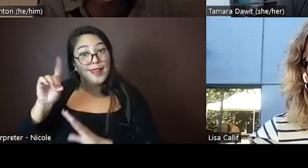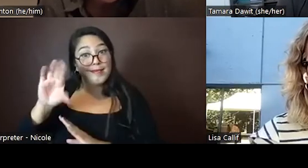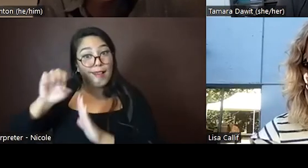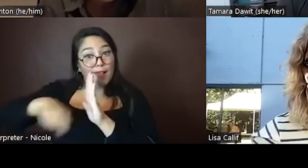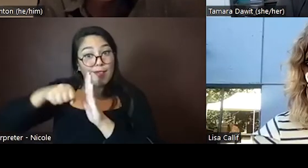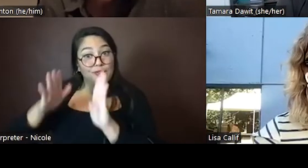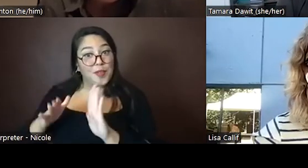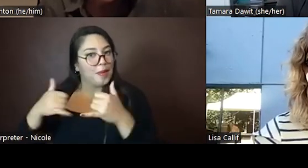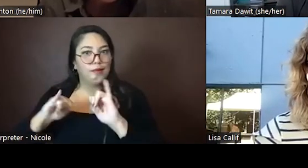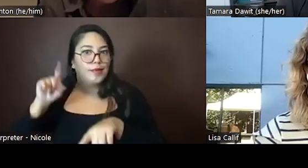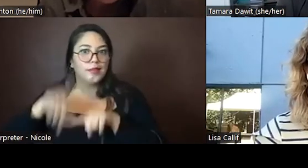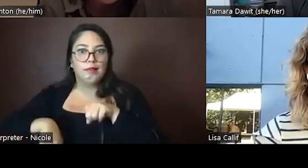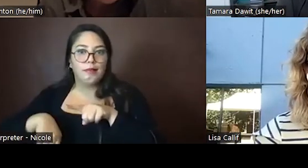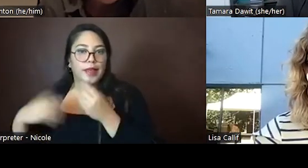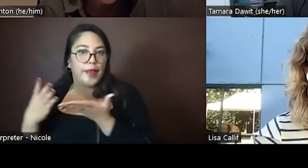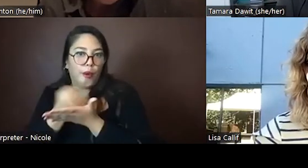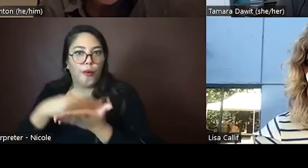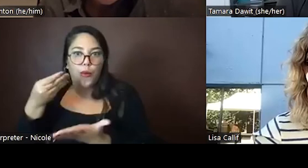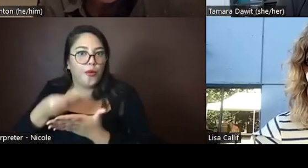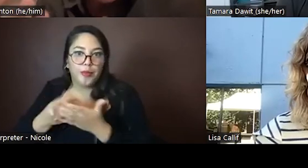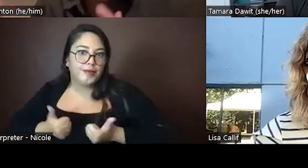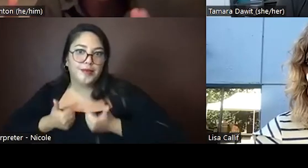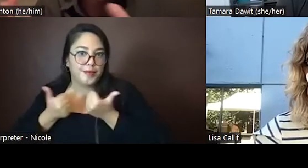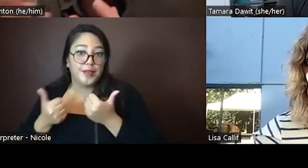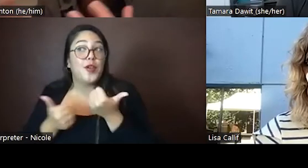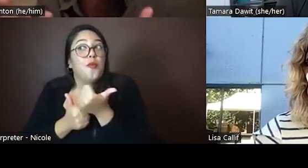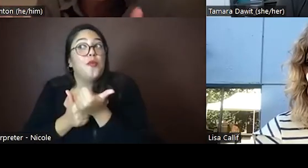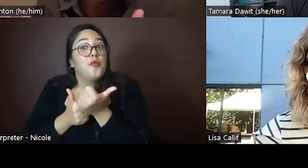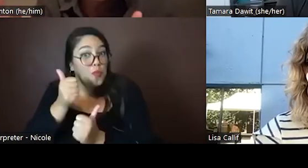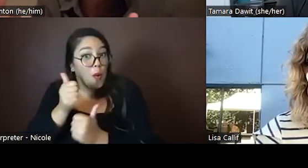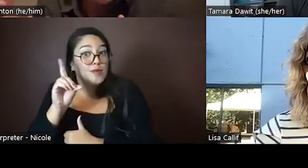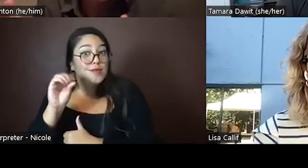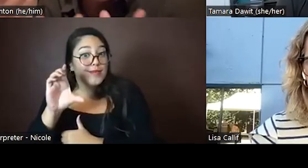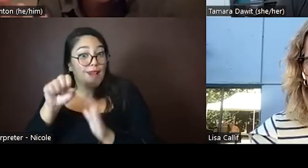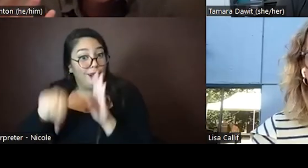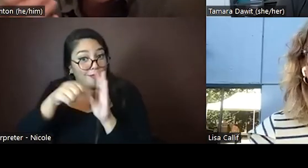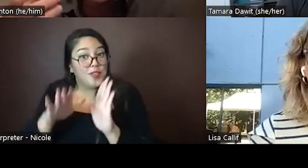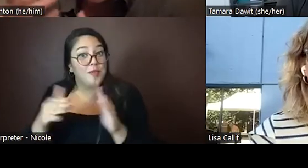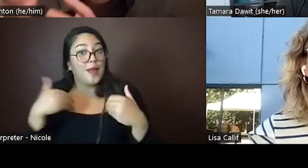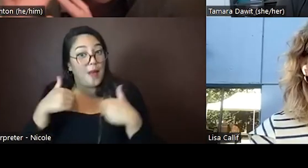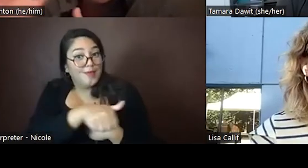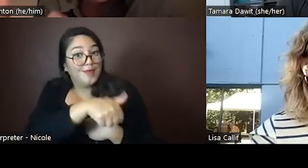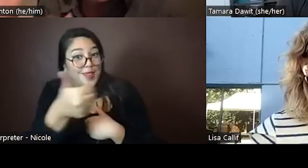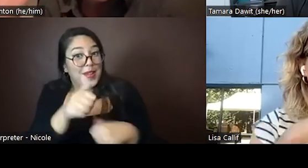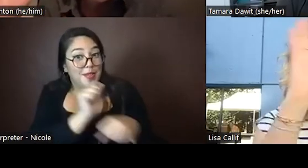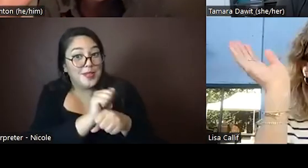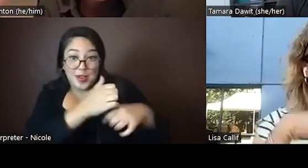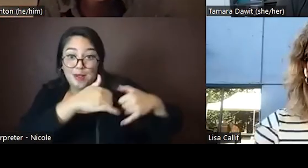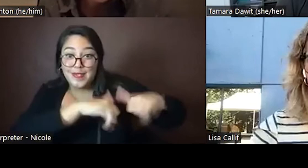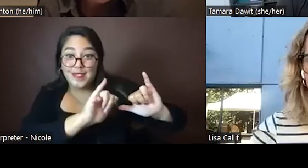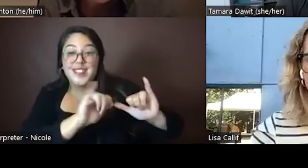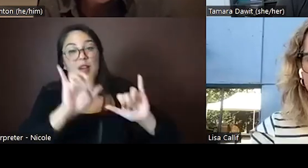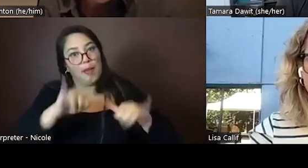And most of them do have side gigs. And I think that's part of this whole discussion, right? Is like, mm-hmm. I know filmmakers that are